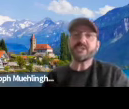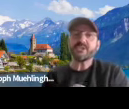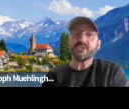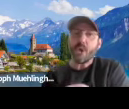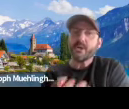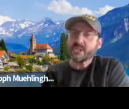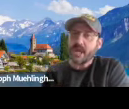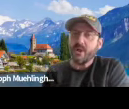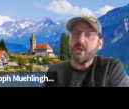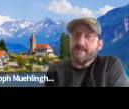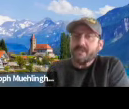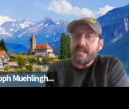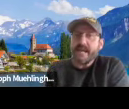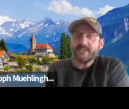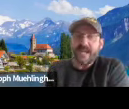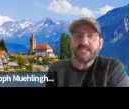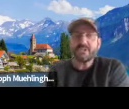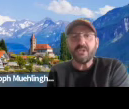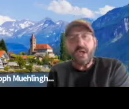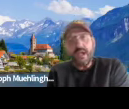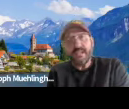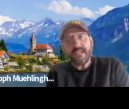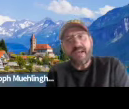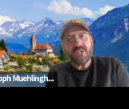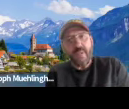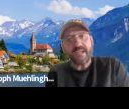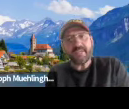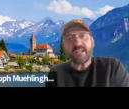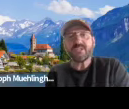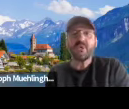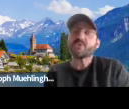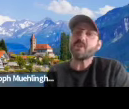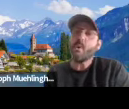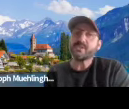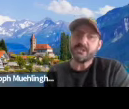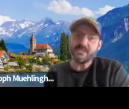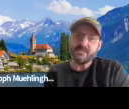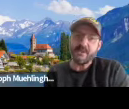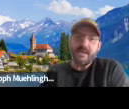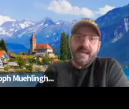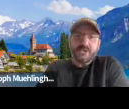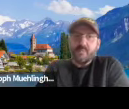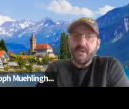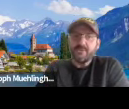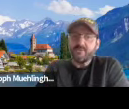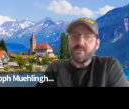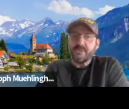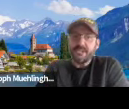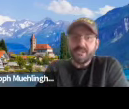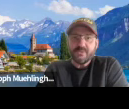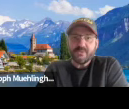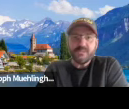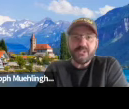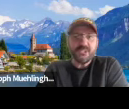it reaches the target cell that then has a reaction. And in that respect, it's a much slower system as compared to the